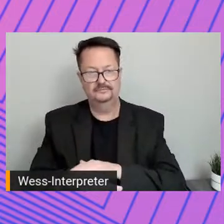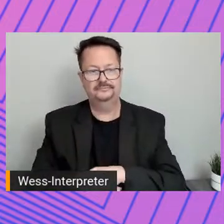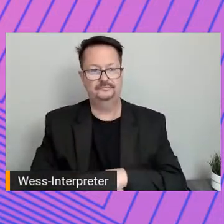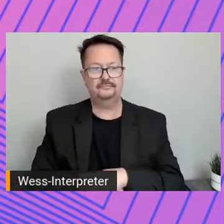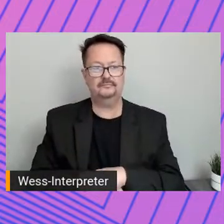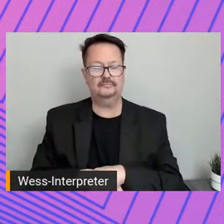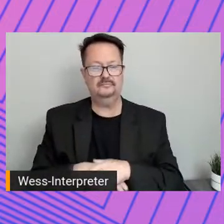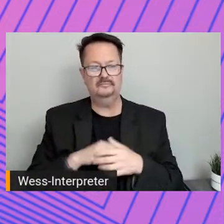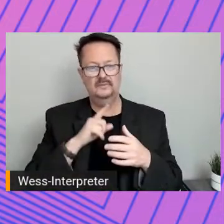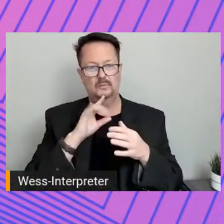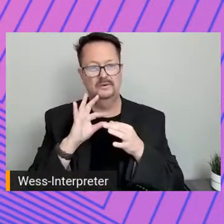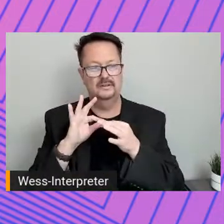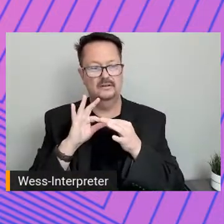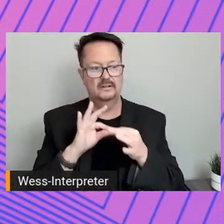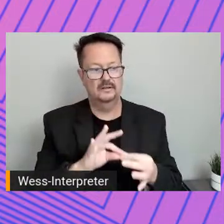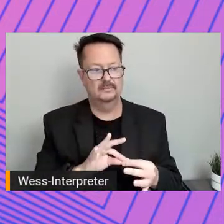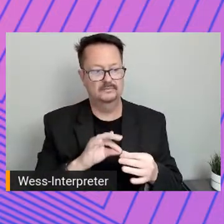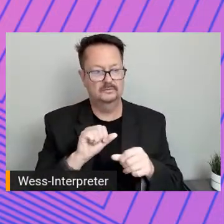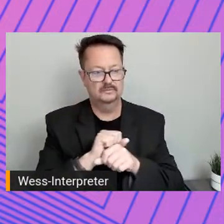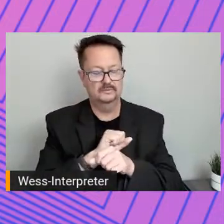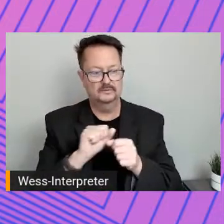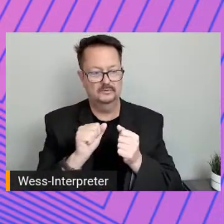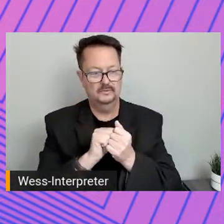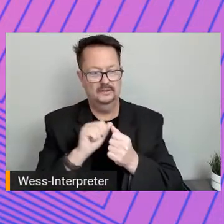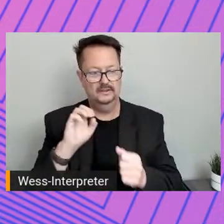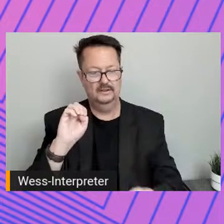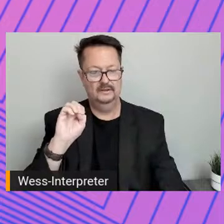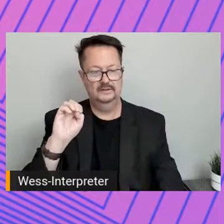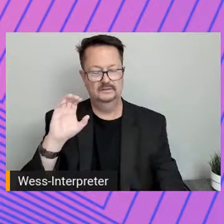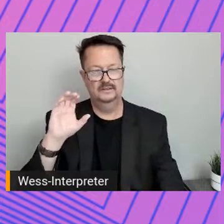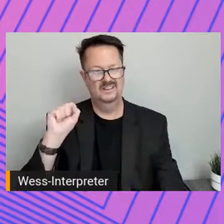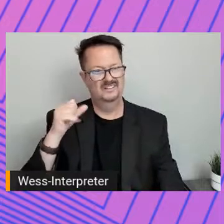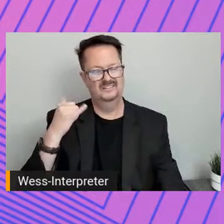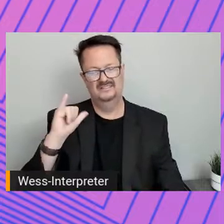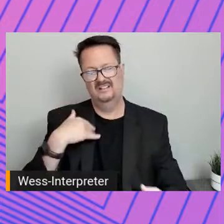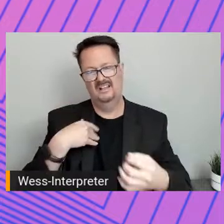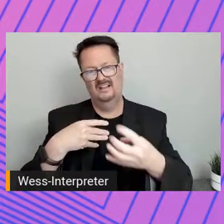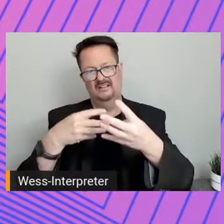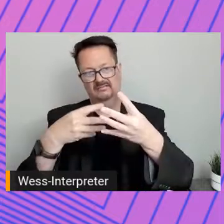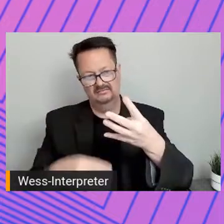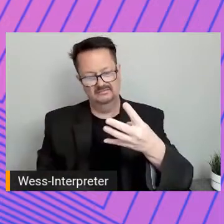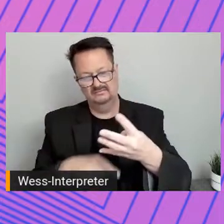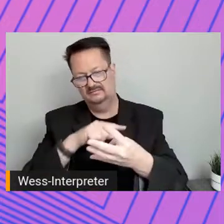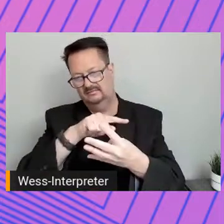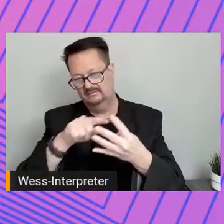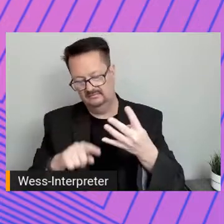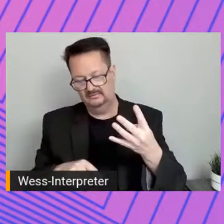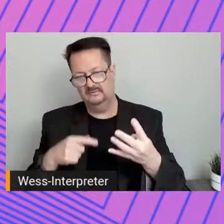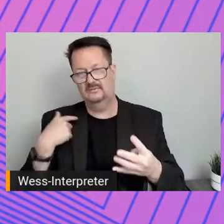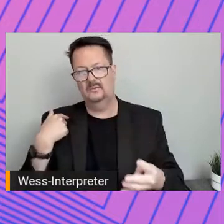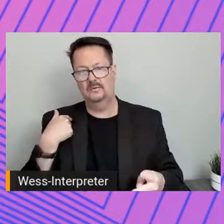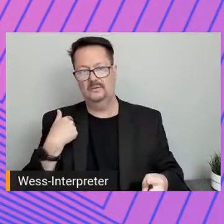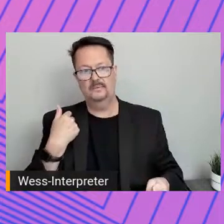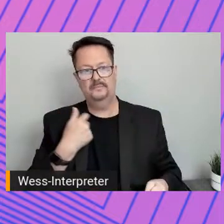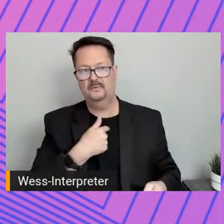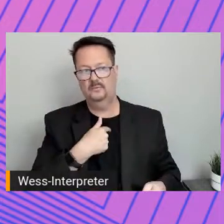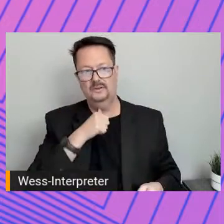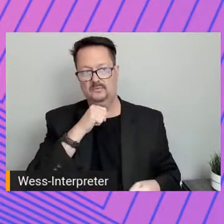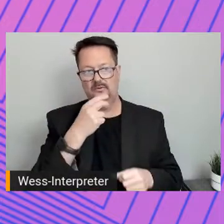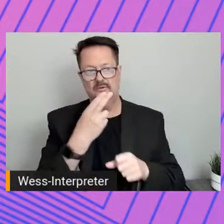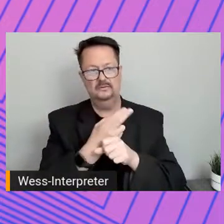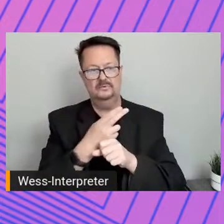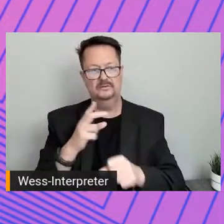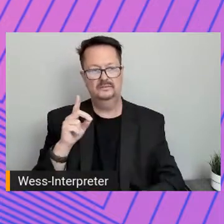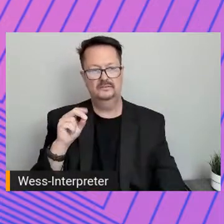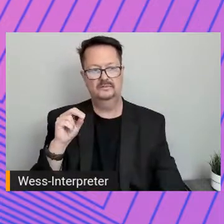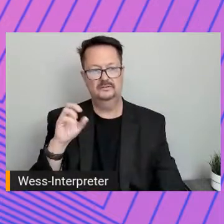to working with ECS, there's still other components. So in our situation, we weren't using Docker Hub. We